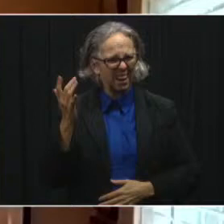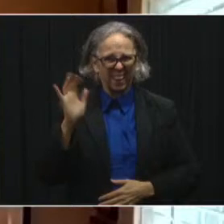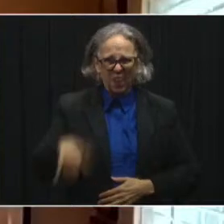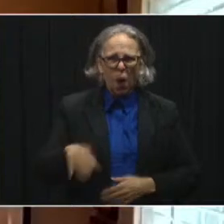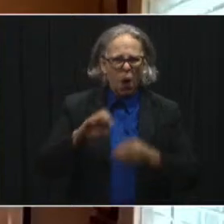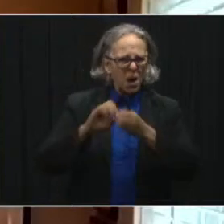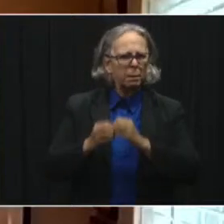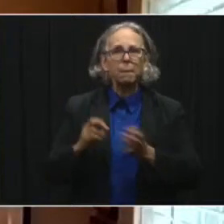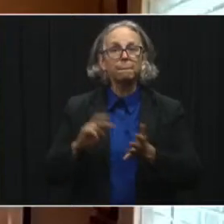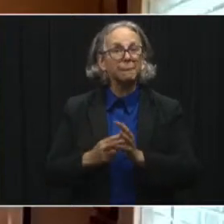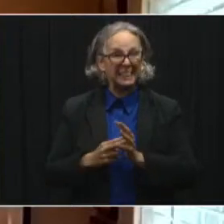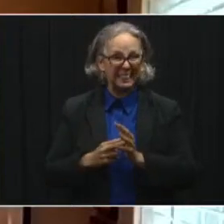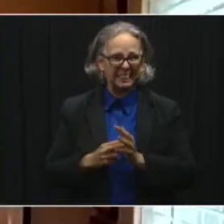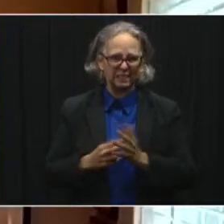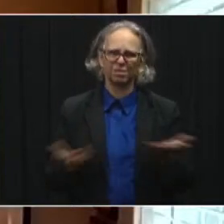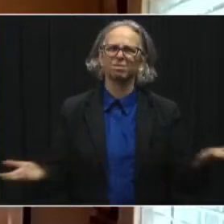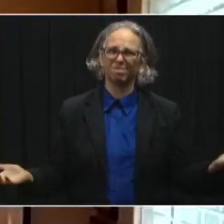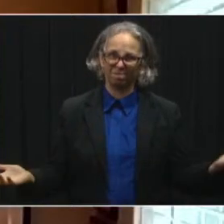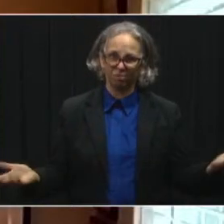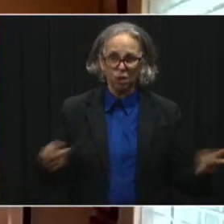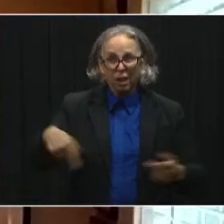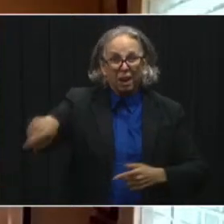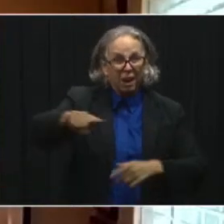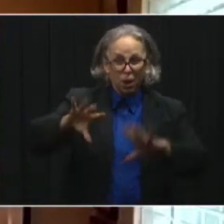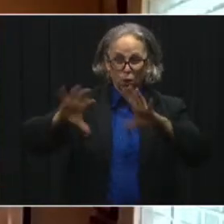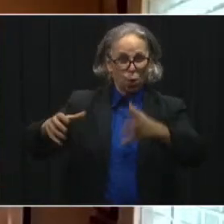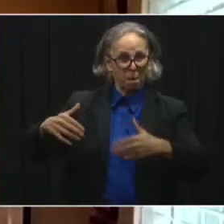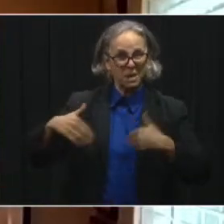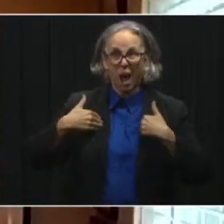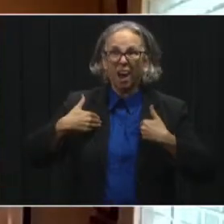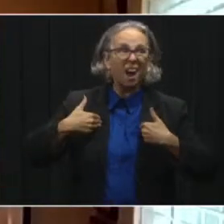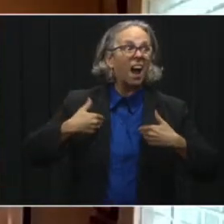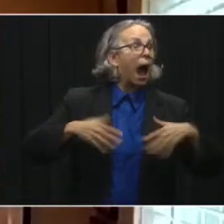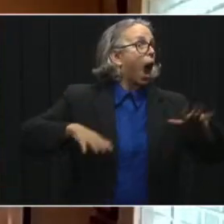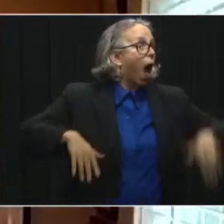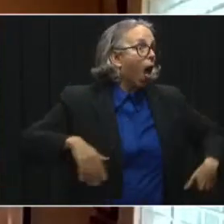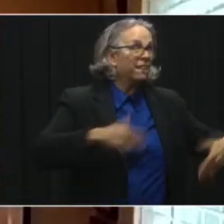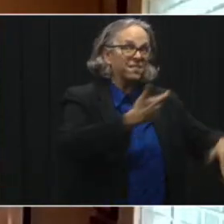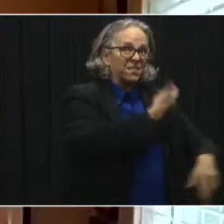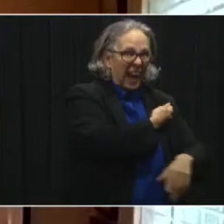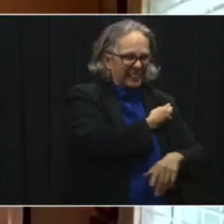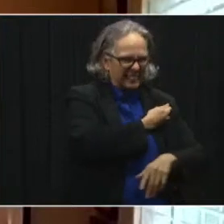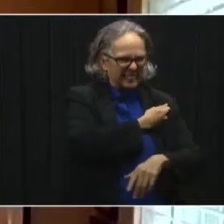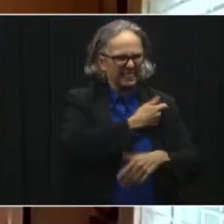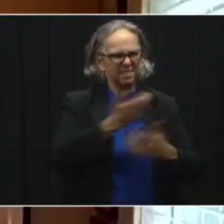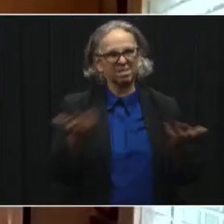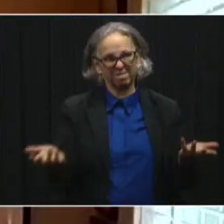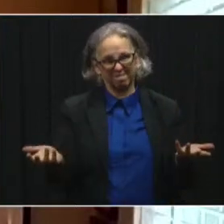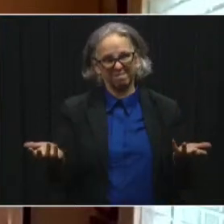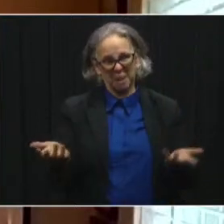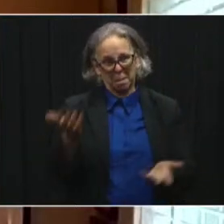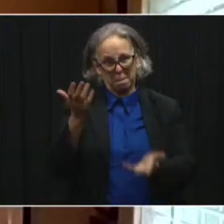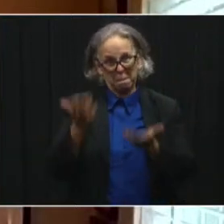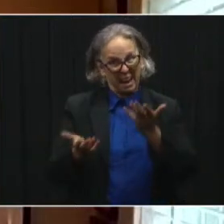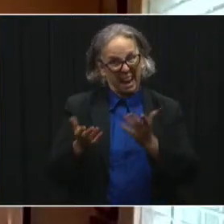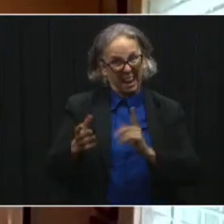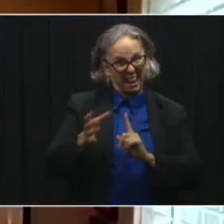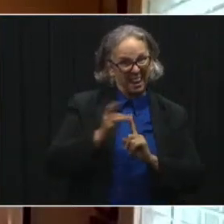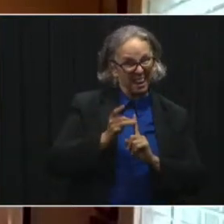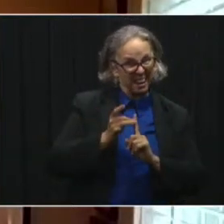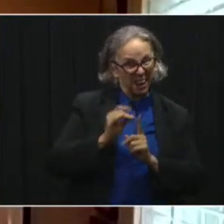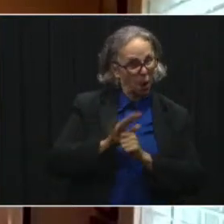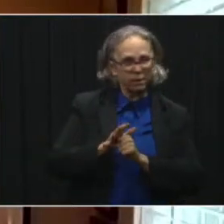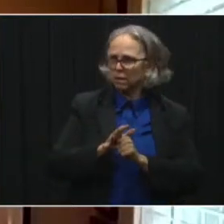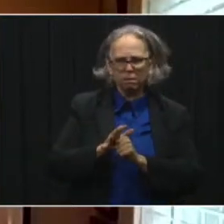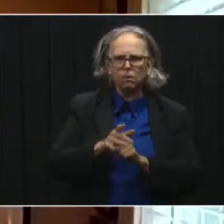now probably only a question of when, not if, you get COVID-19. And when you get it, without the protection